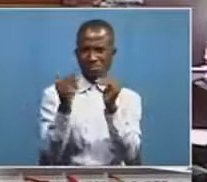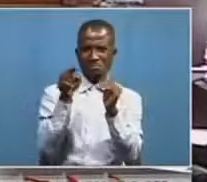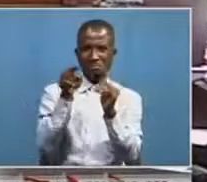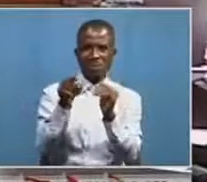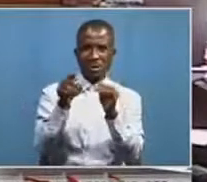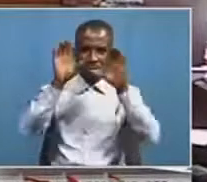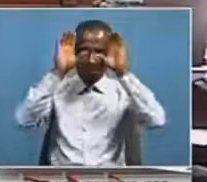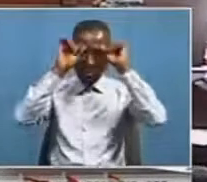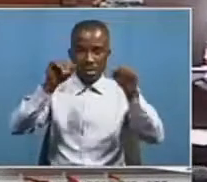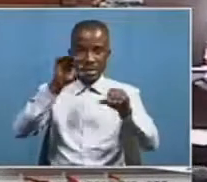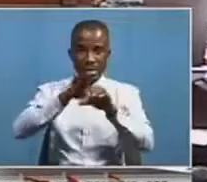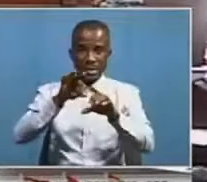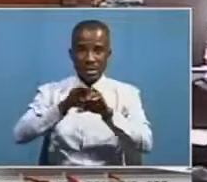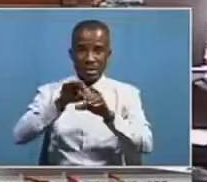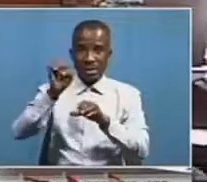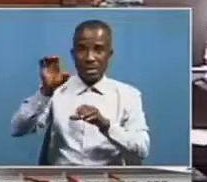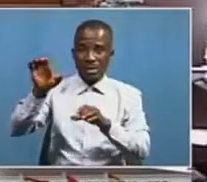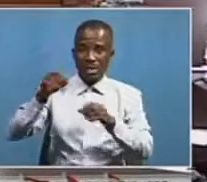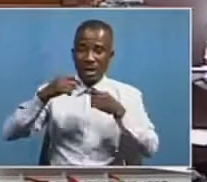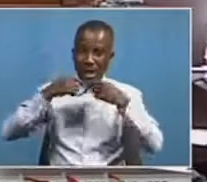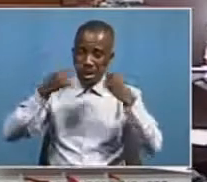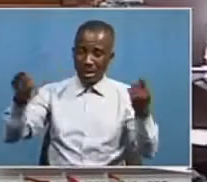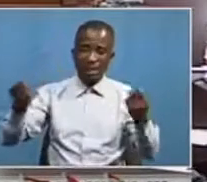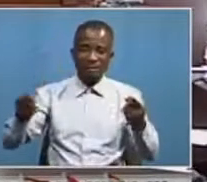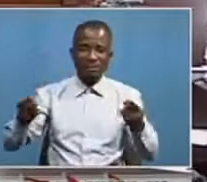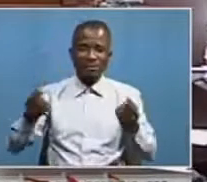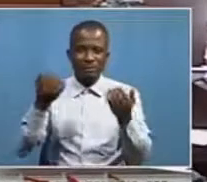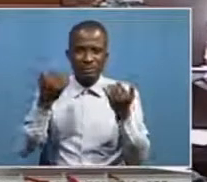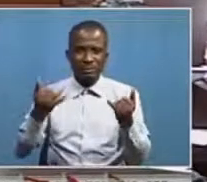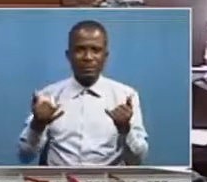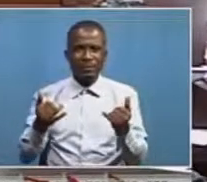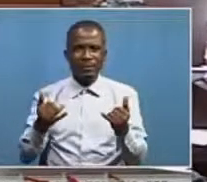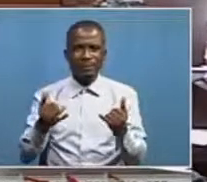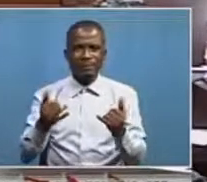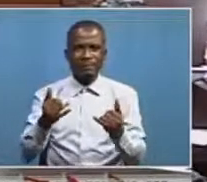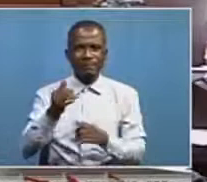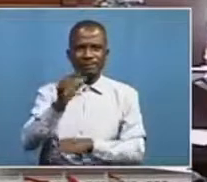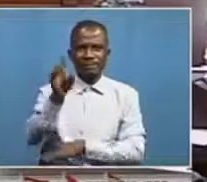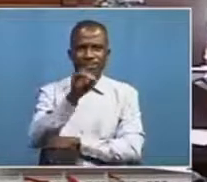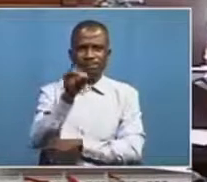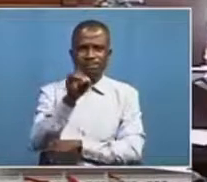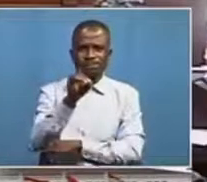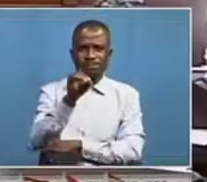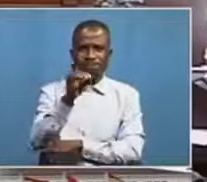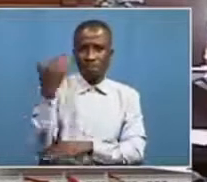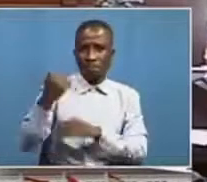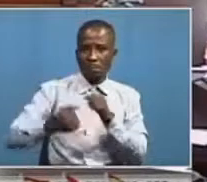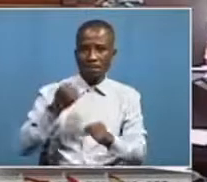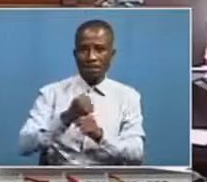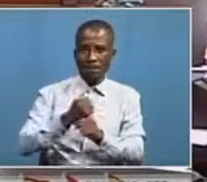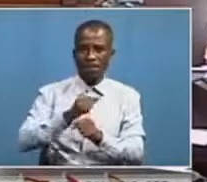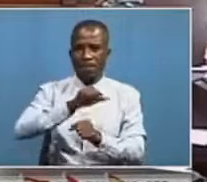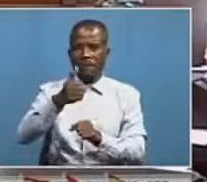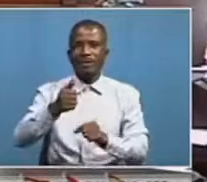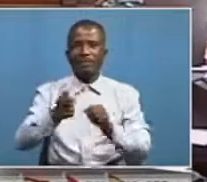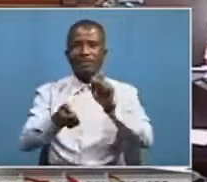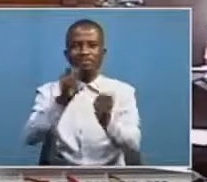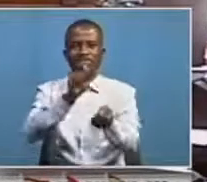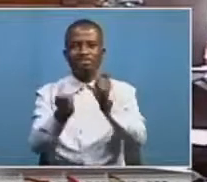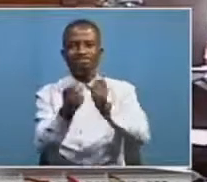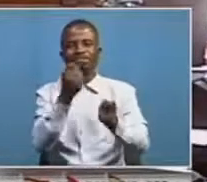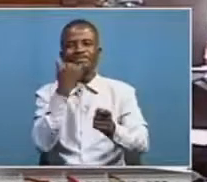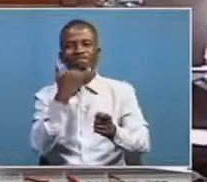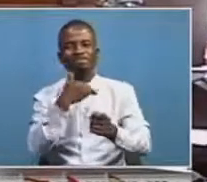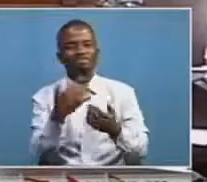presidential election by the chairperson of the first respondent on the 9 December 2020 and the subsequent correction of the errors.